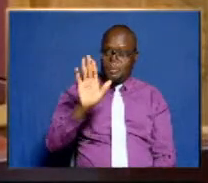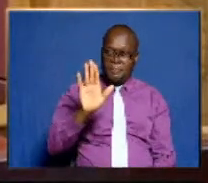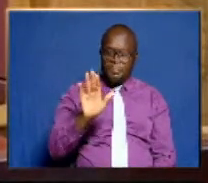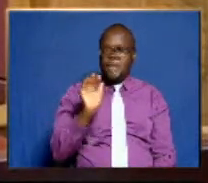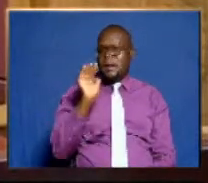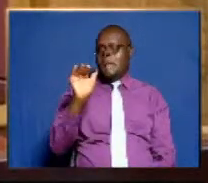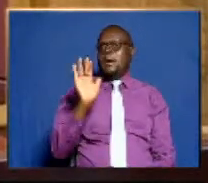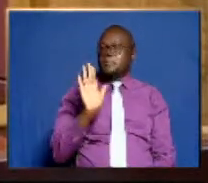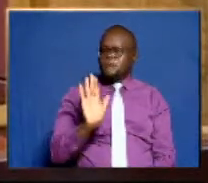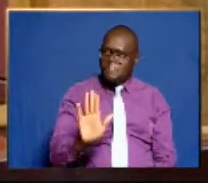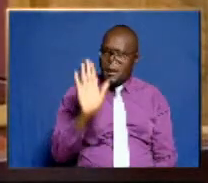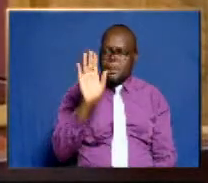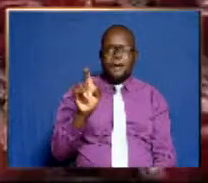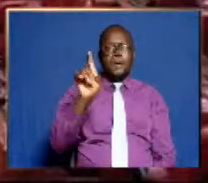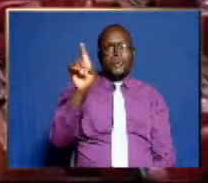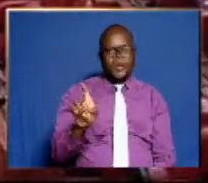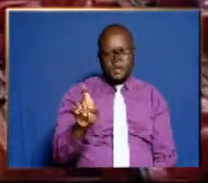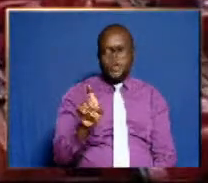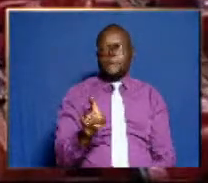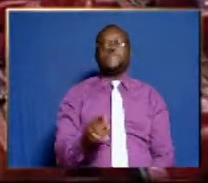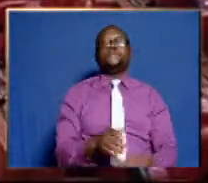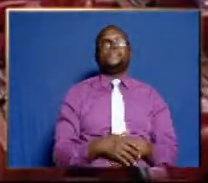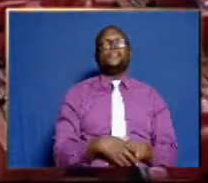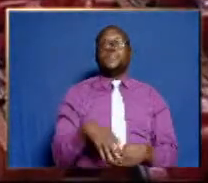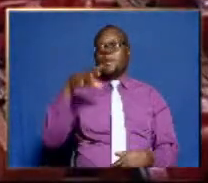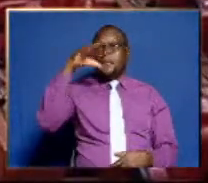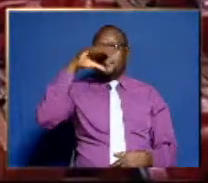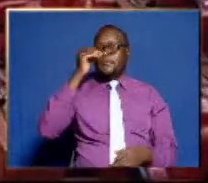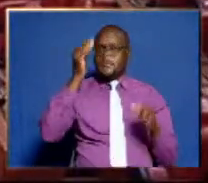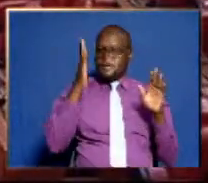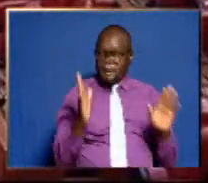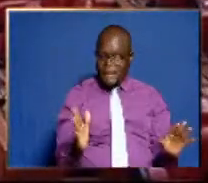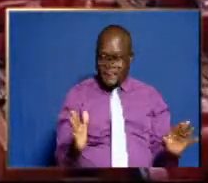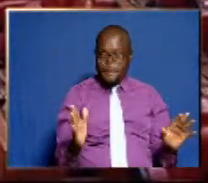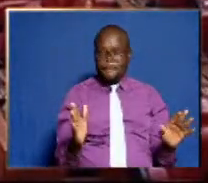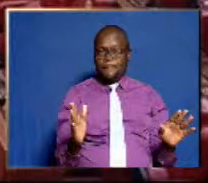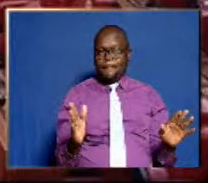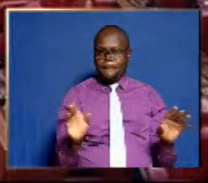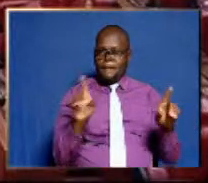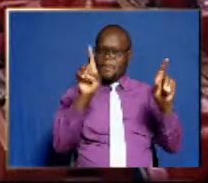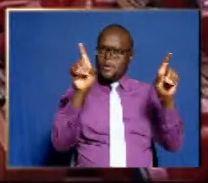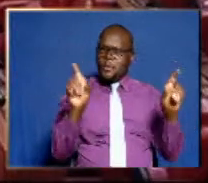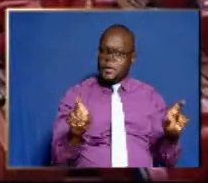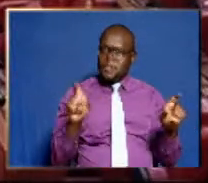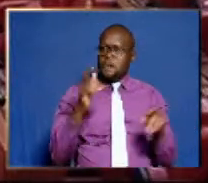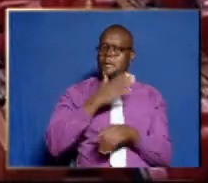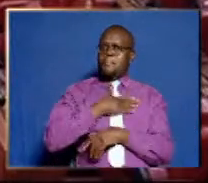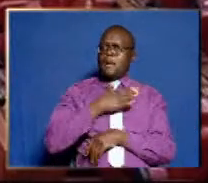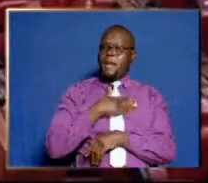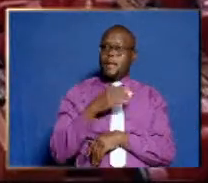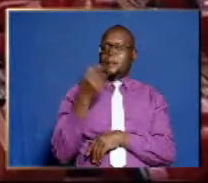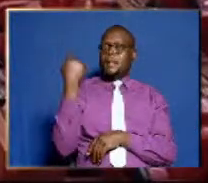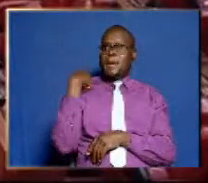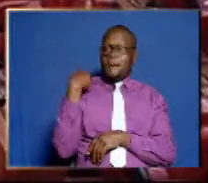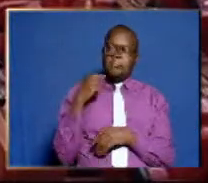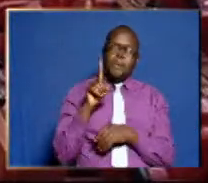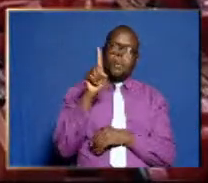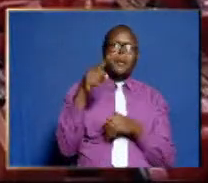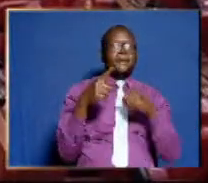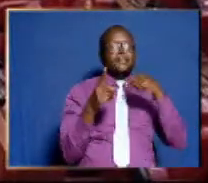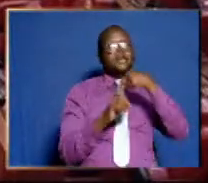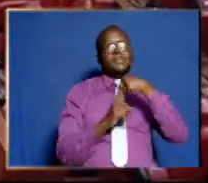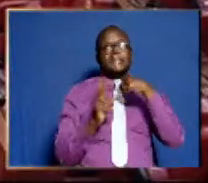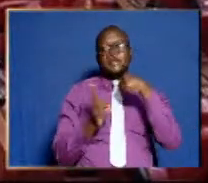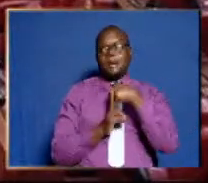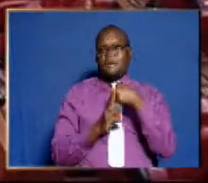question. Mr. Speaker, my question is number 167. The